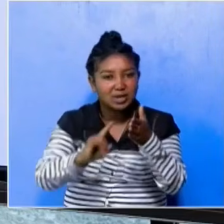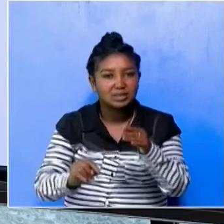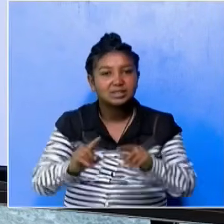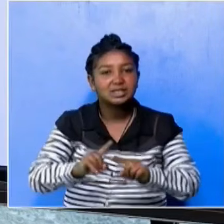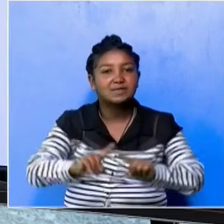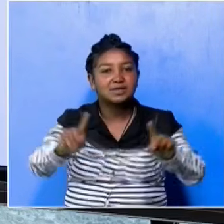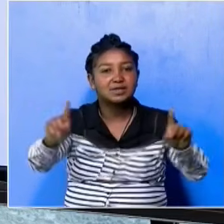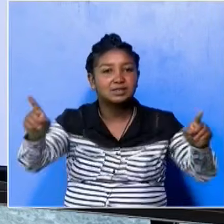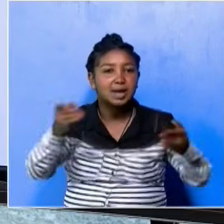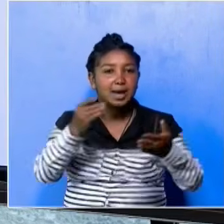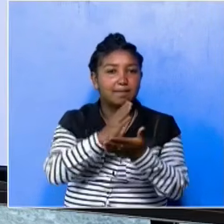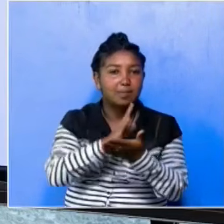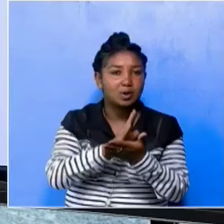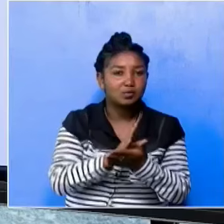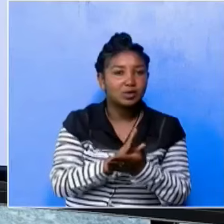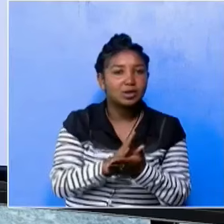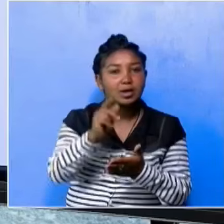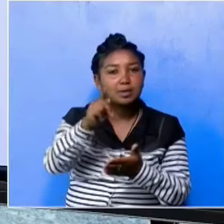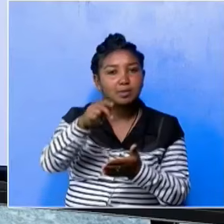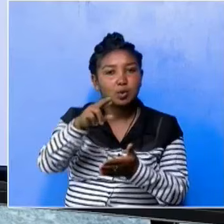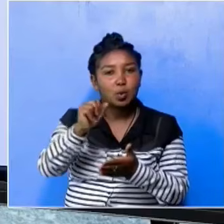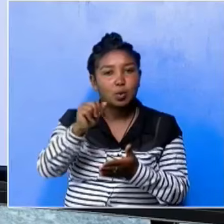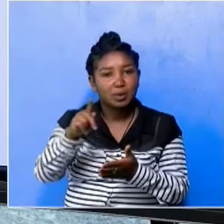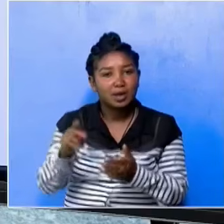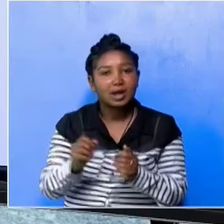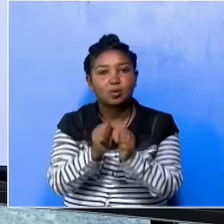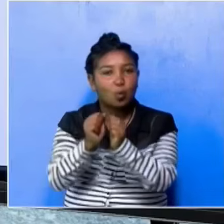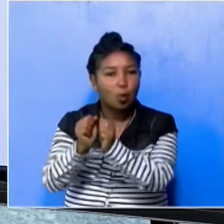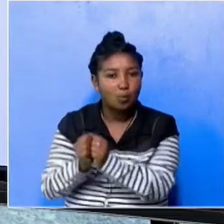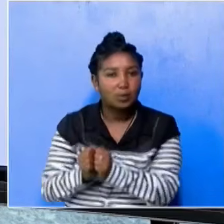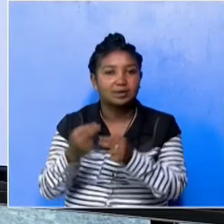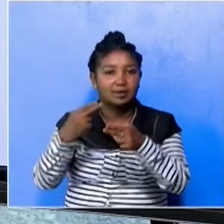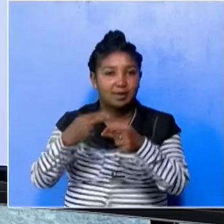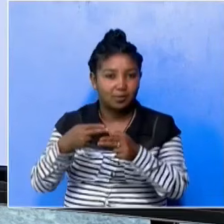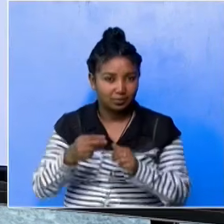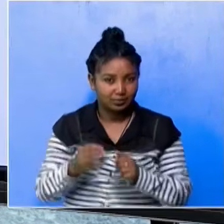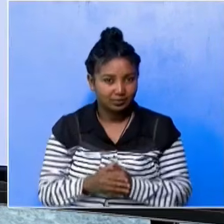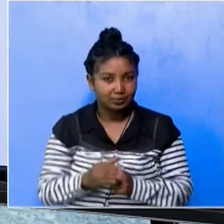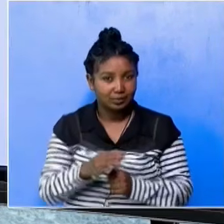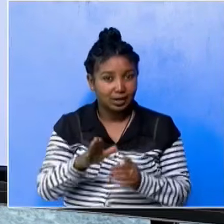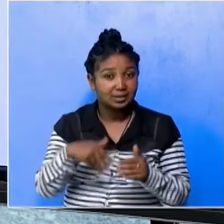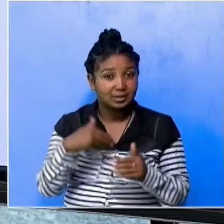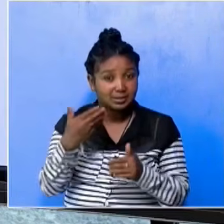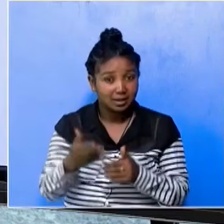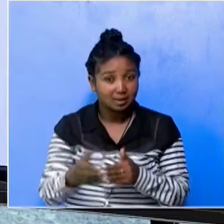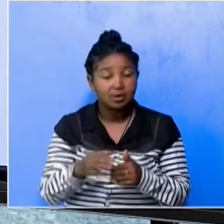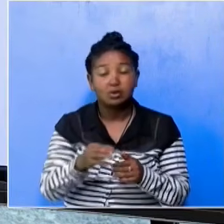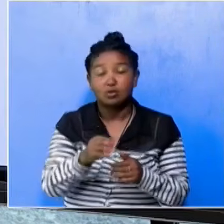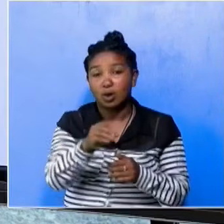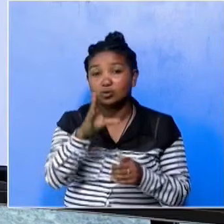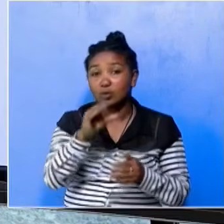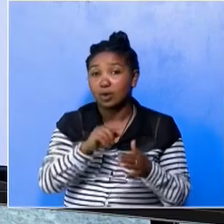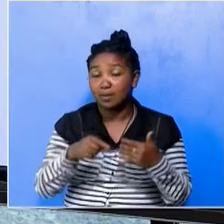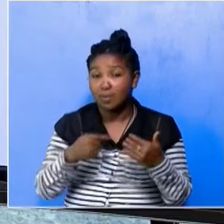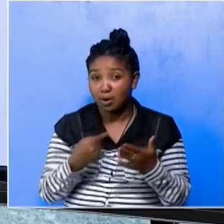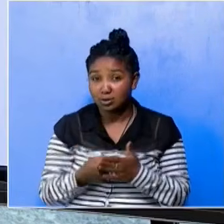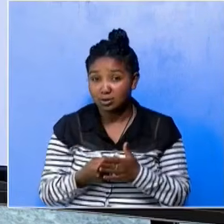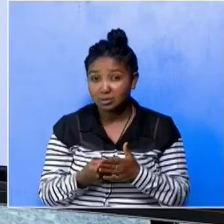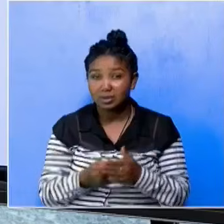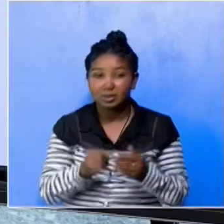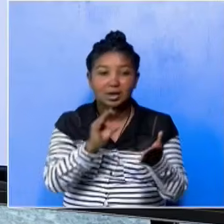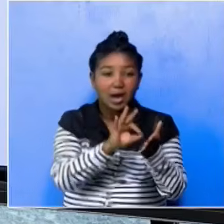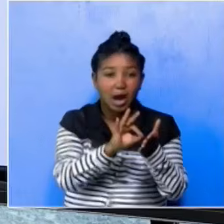difference between proper and common noun. And then you're going to talk about